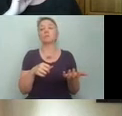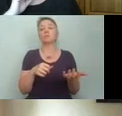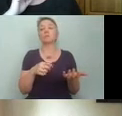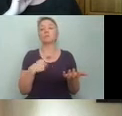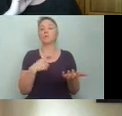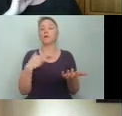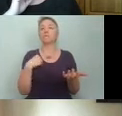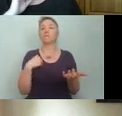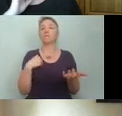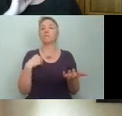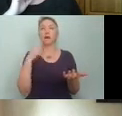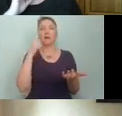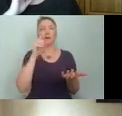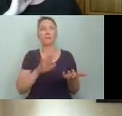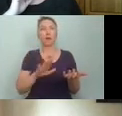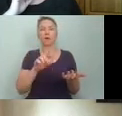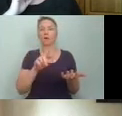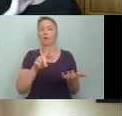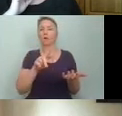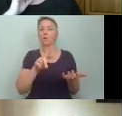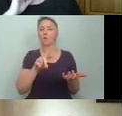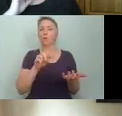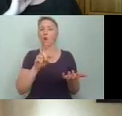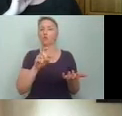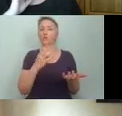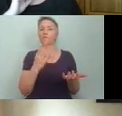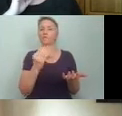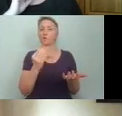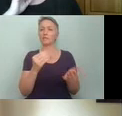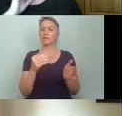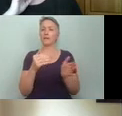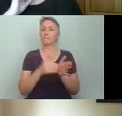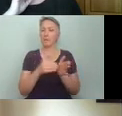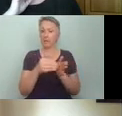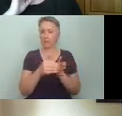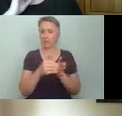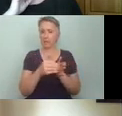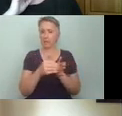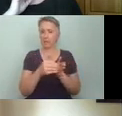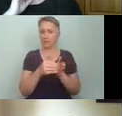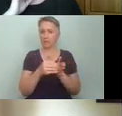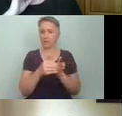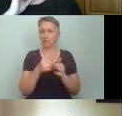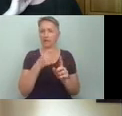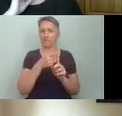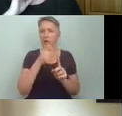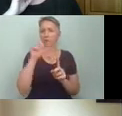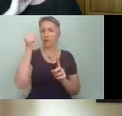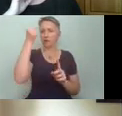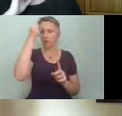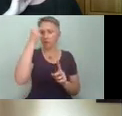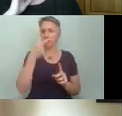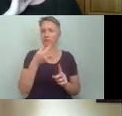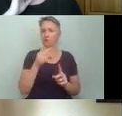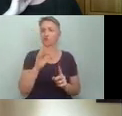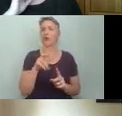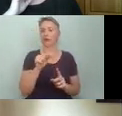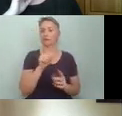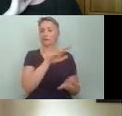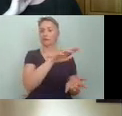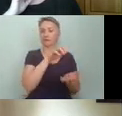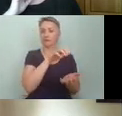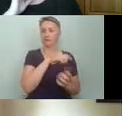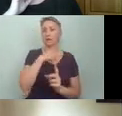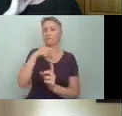about, I think, $114 million of government grants that have come through, as well as